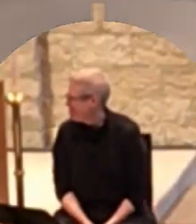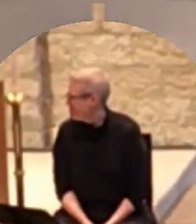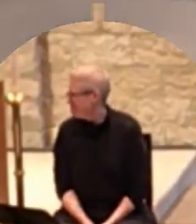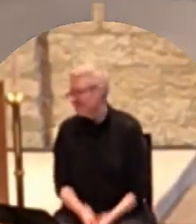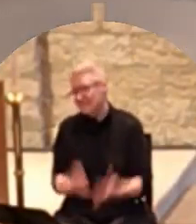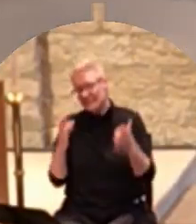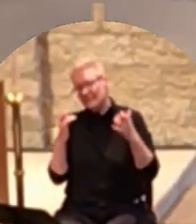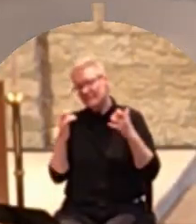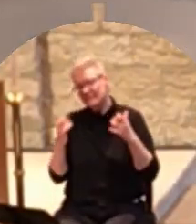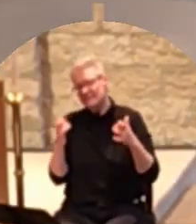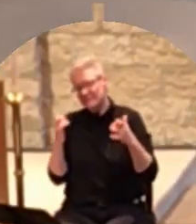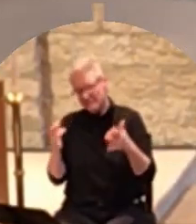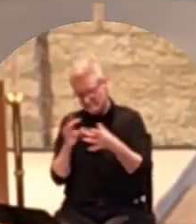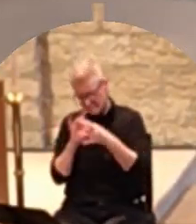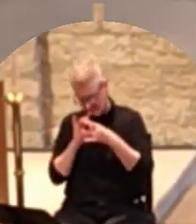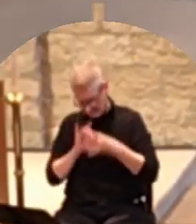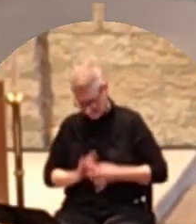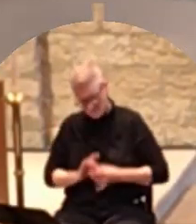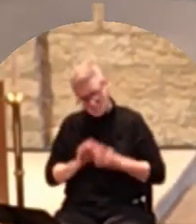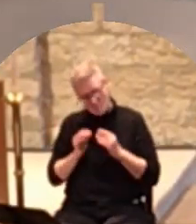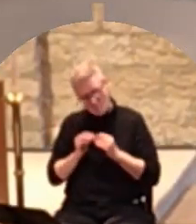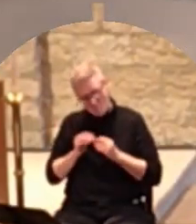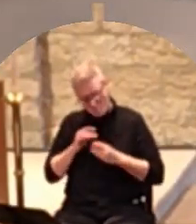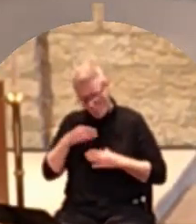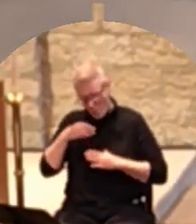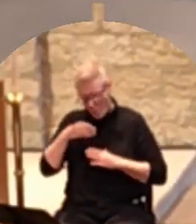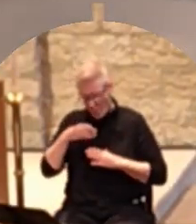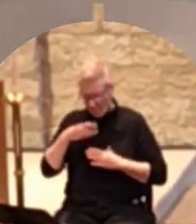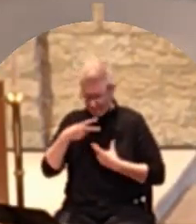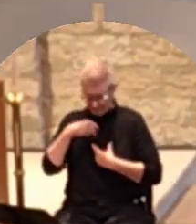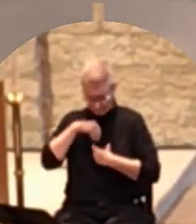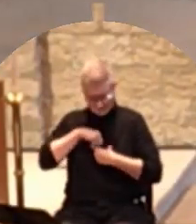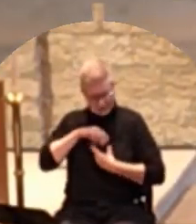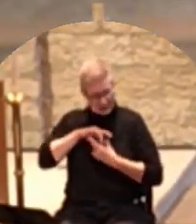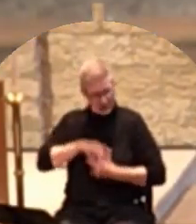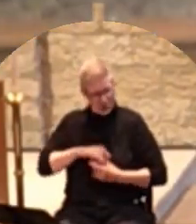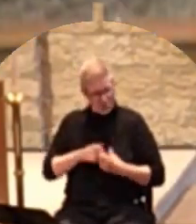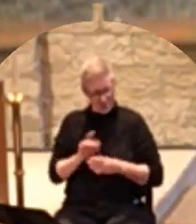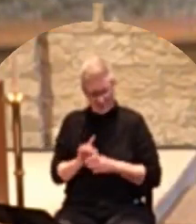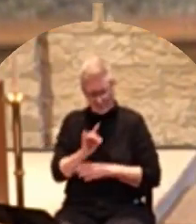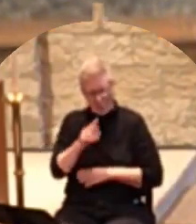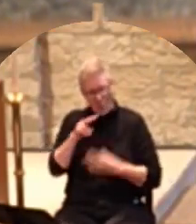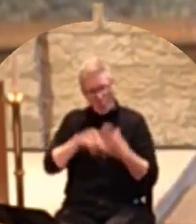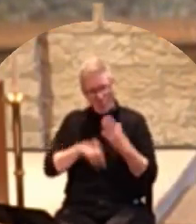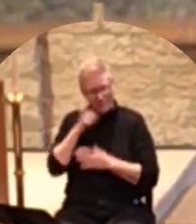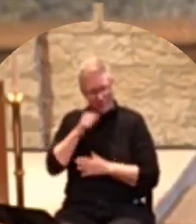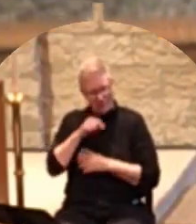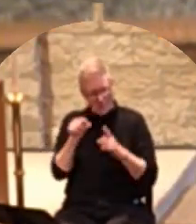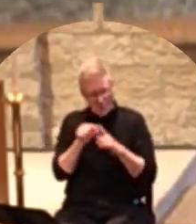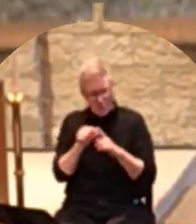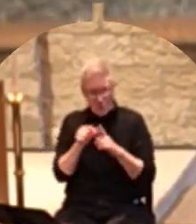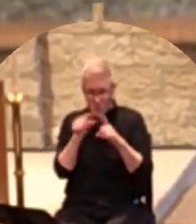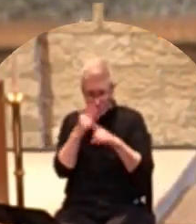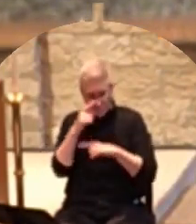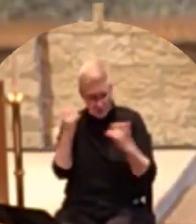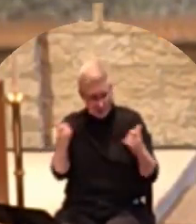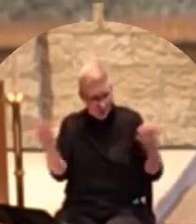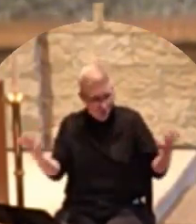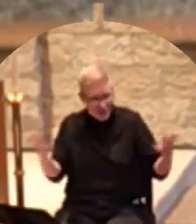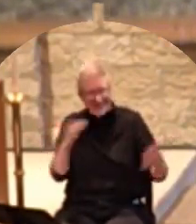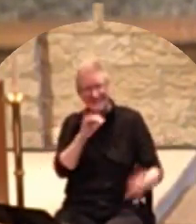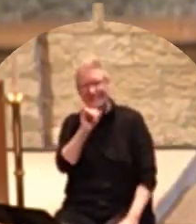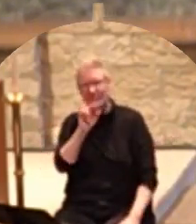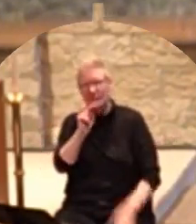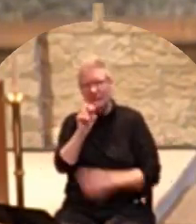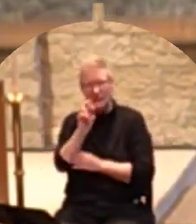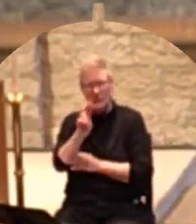We now move deeper into spirit with the reading of the daily word. The word for today is inner peace. And we